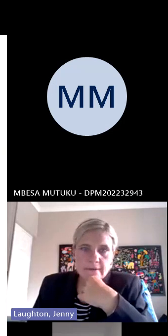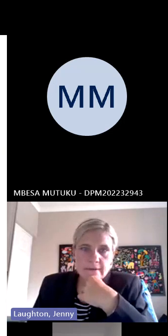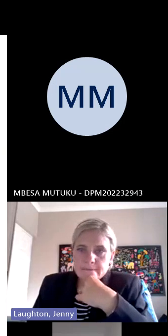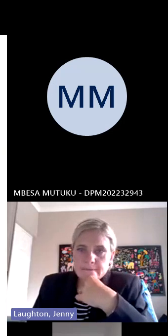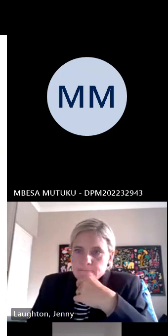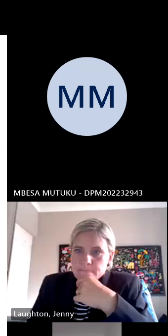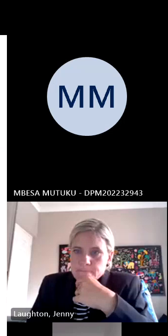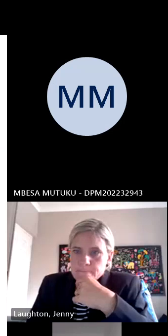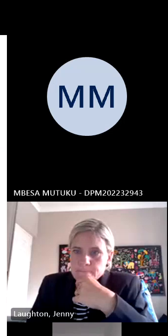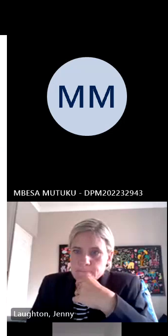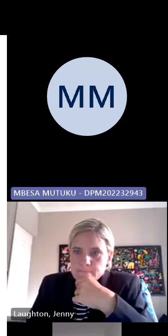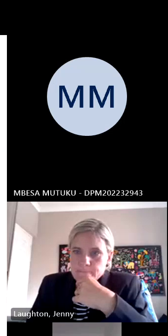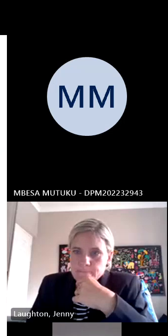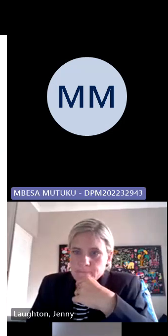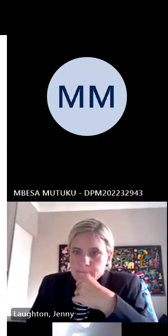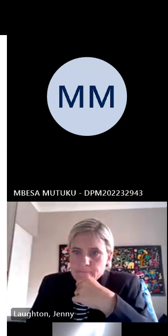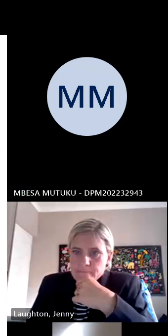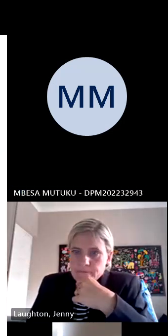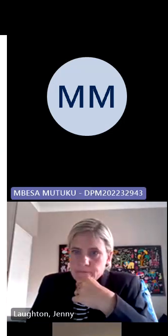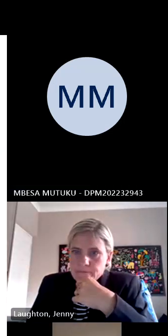again.